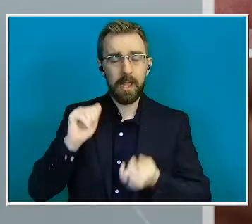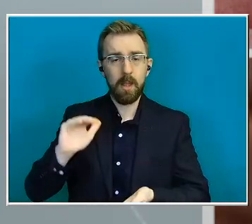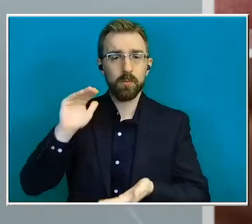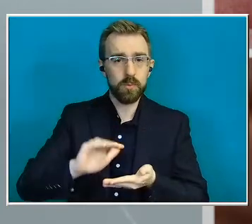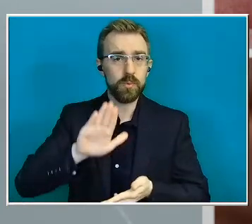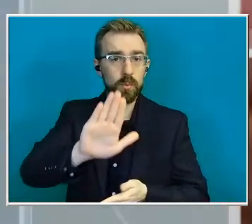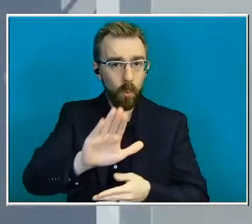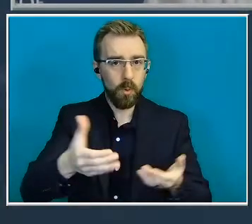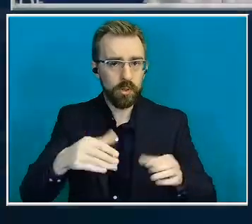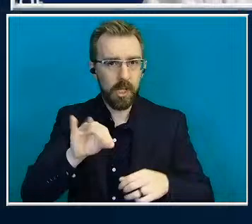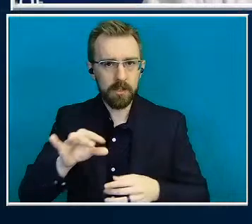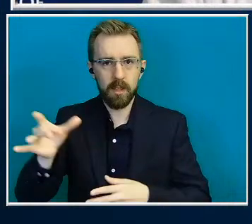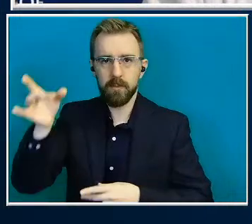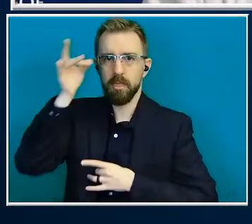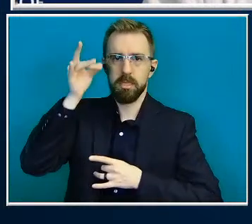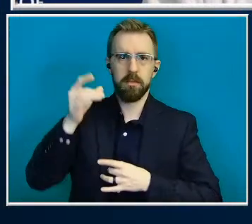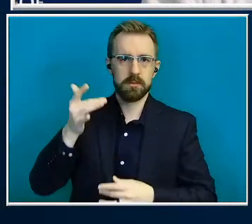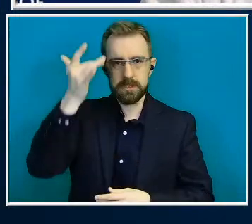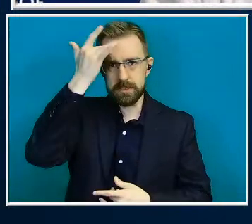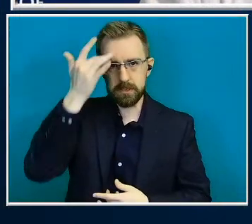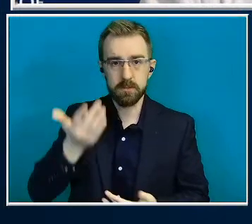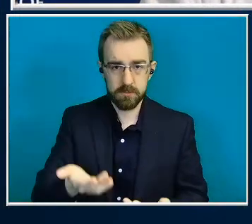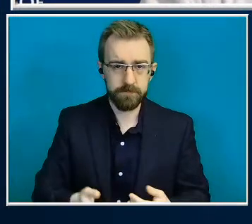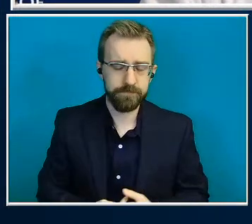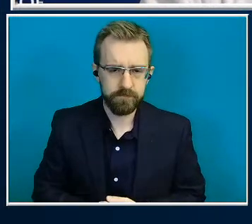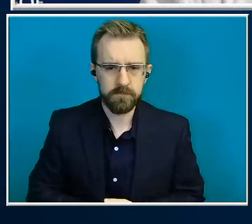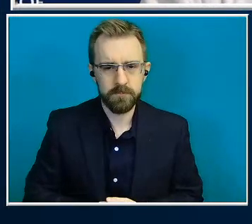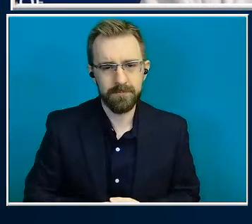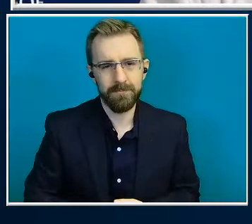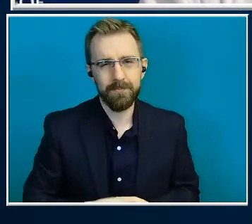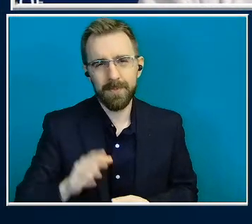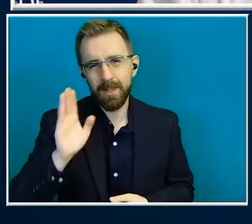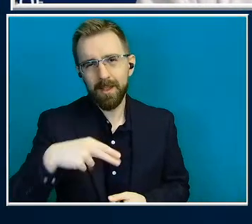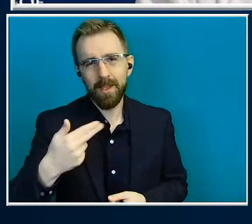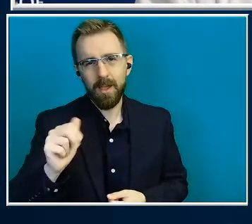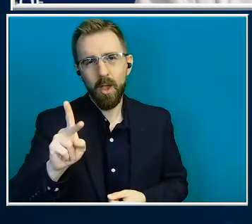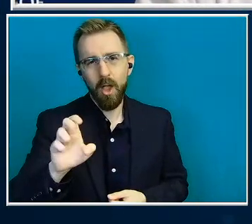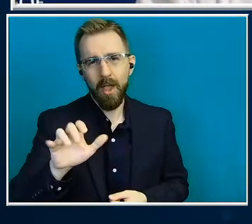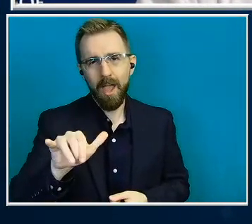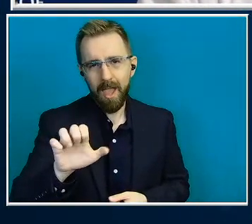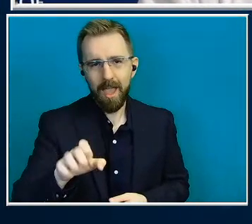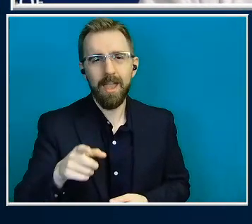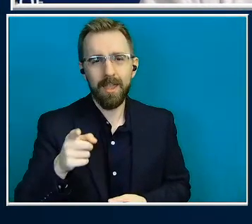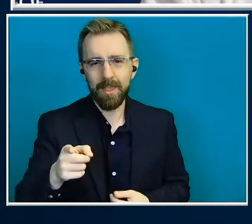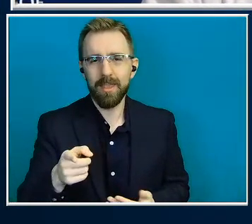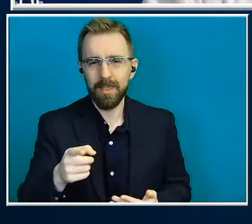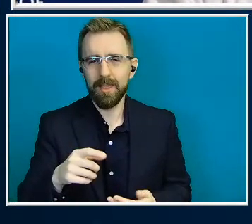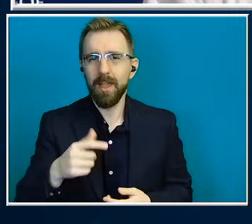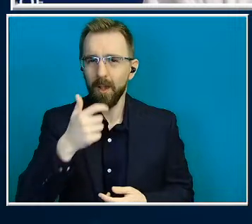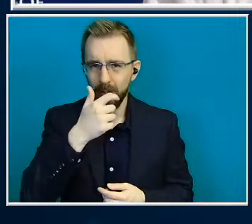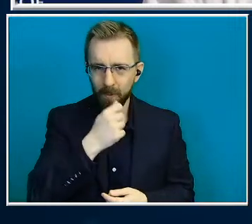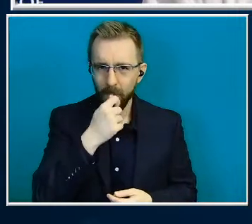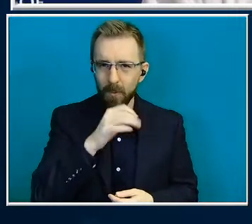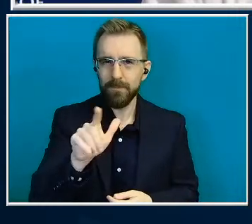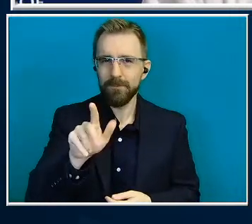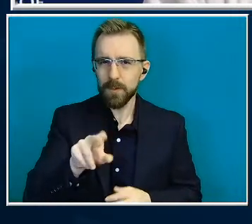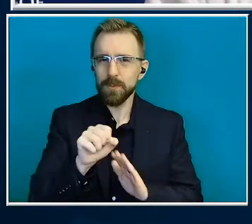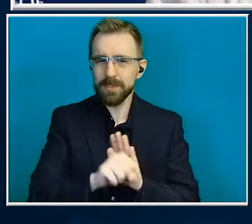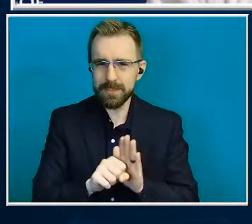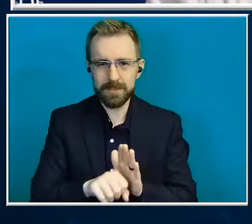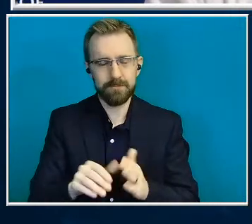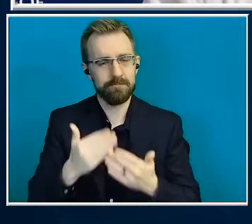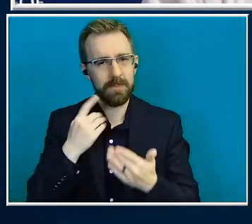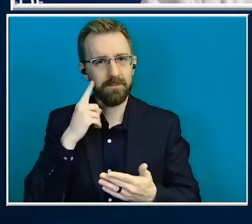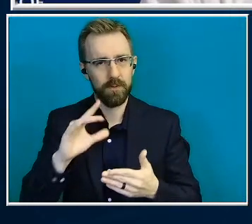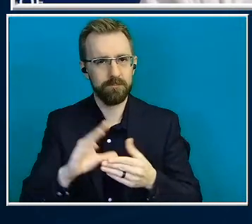these viruses. You know, Hawkeye, it is a cold flu season, so thank you for that. It's an excellent reminder on the things we need to